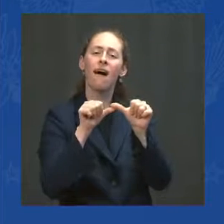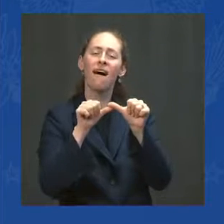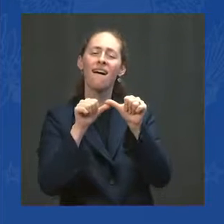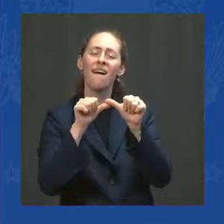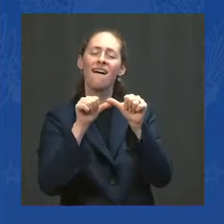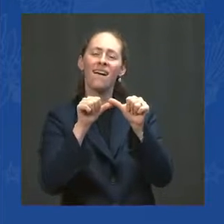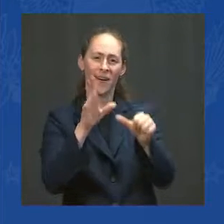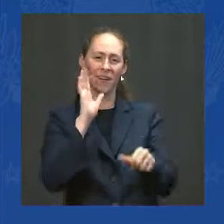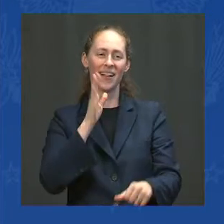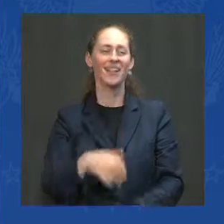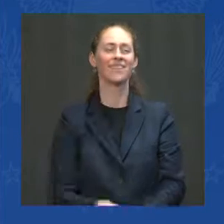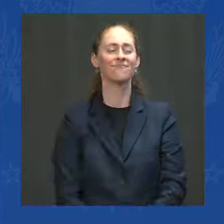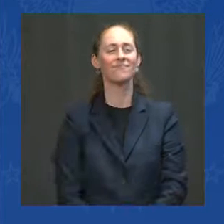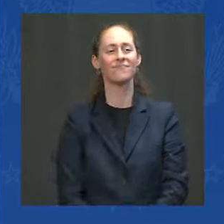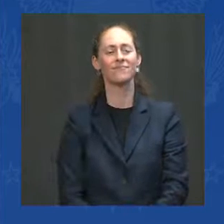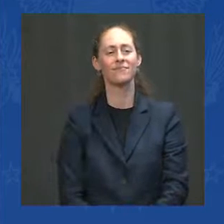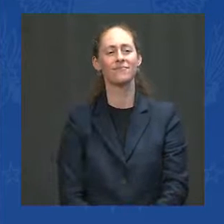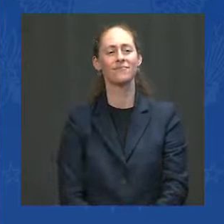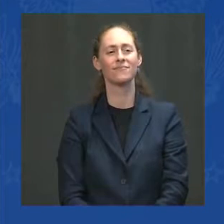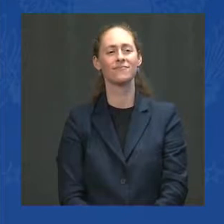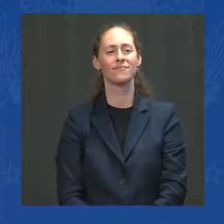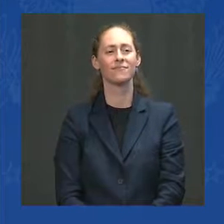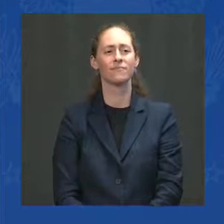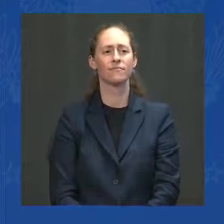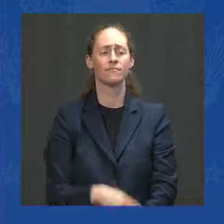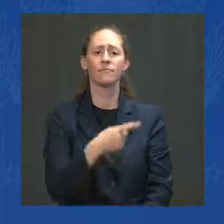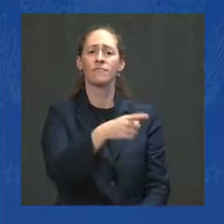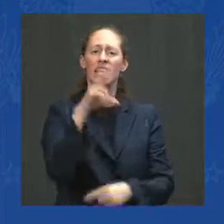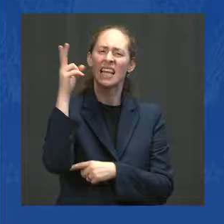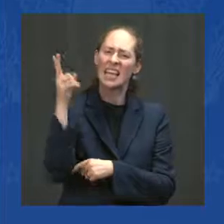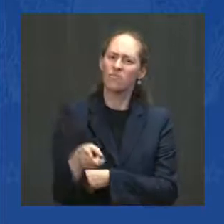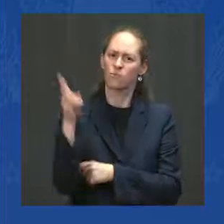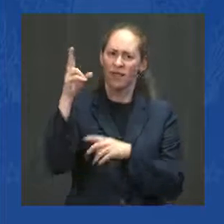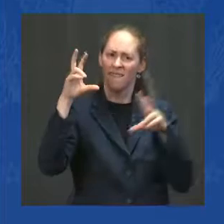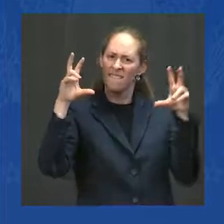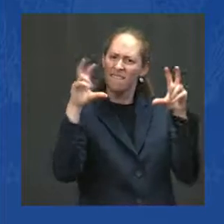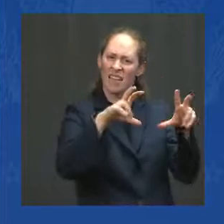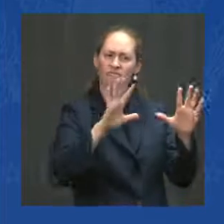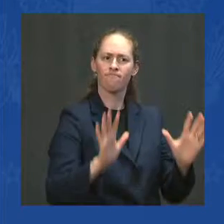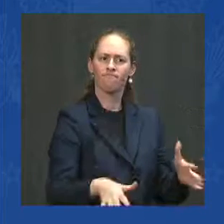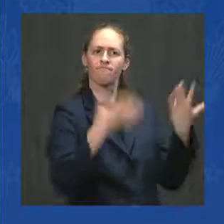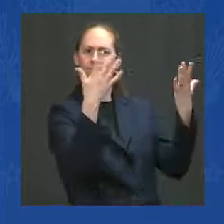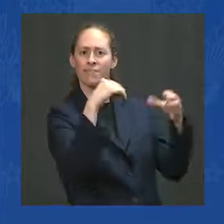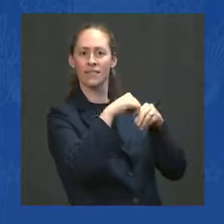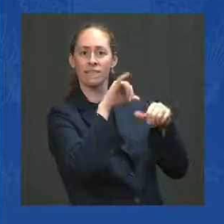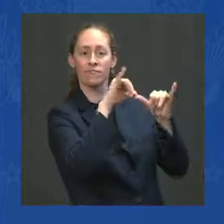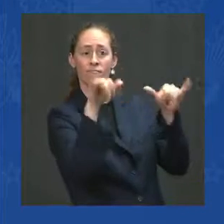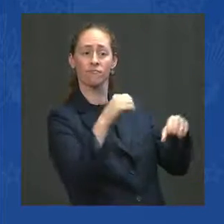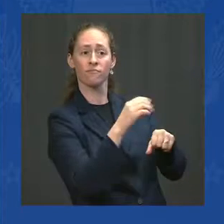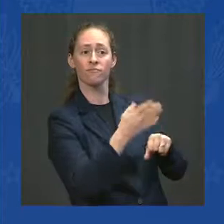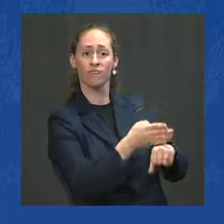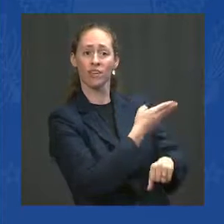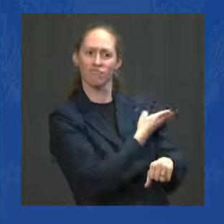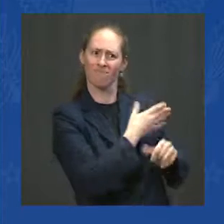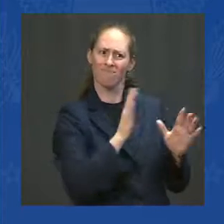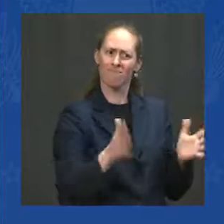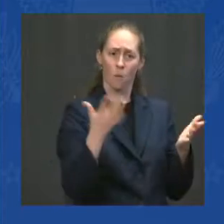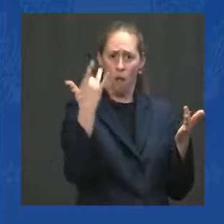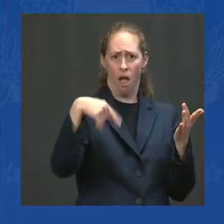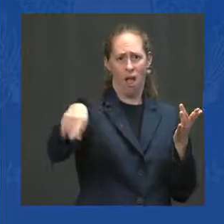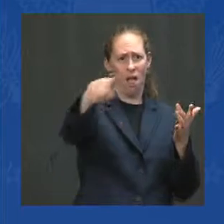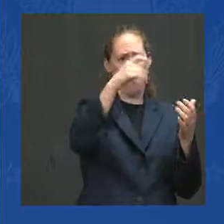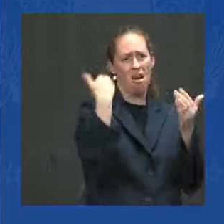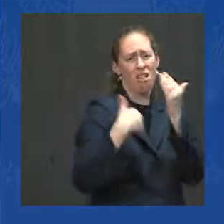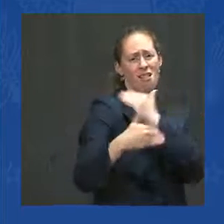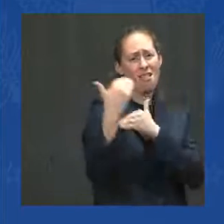this historic investment in infrastructure is what I believe you, the American people, want, what you've been asking for a